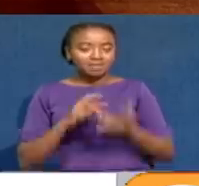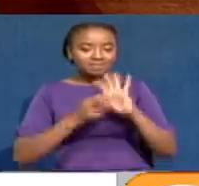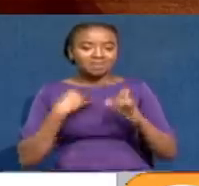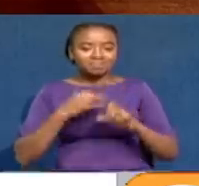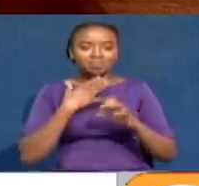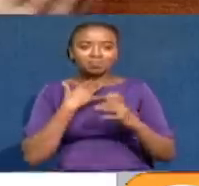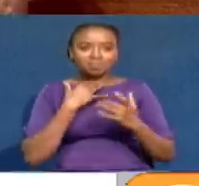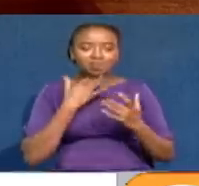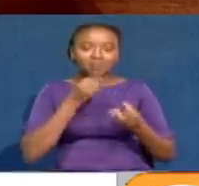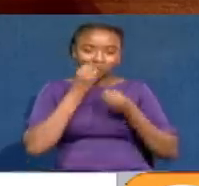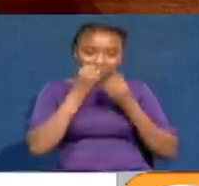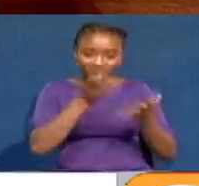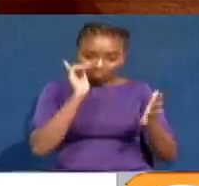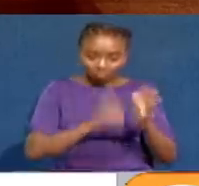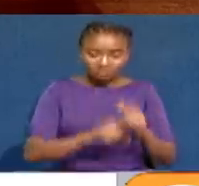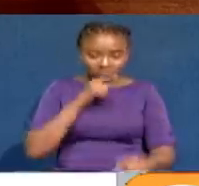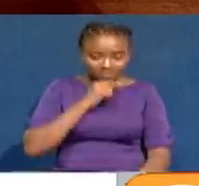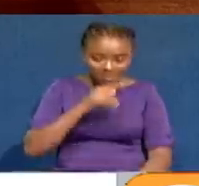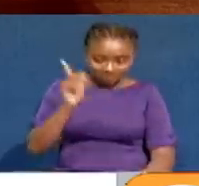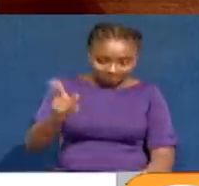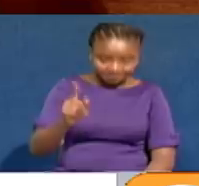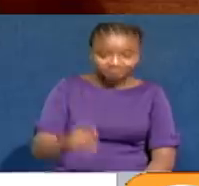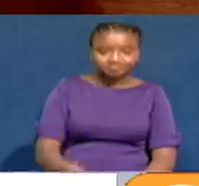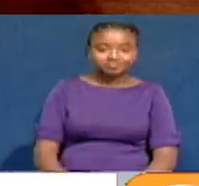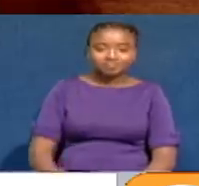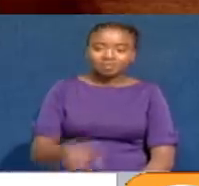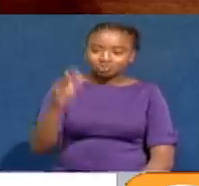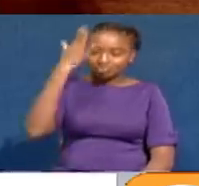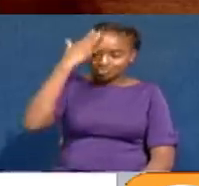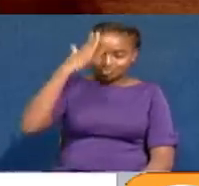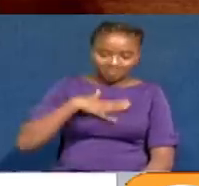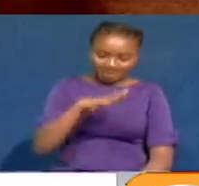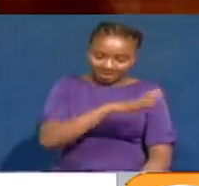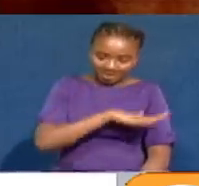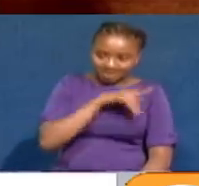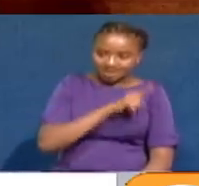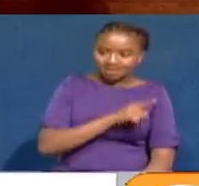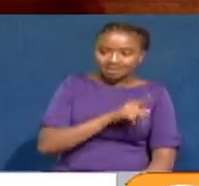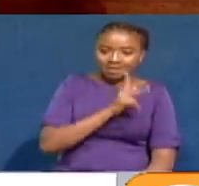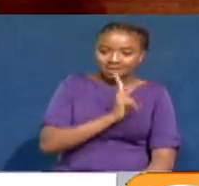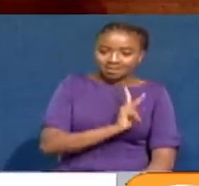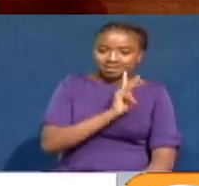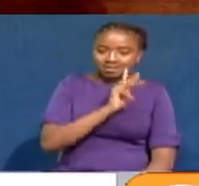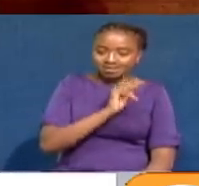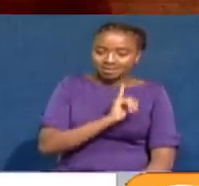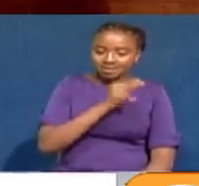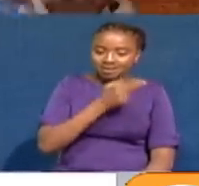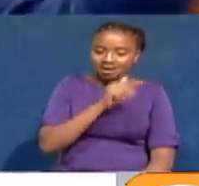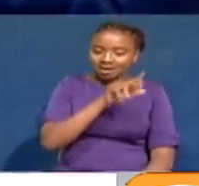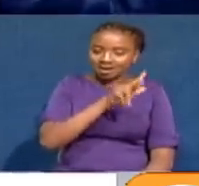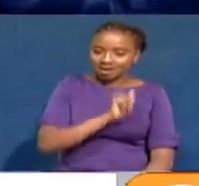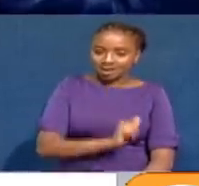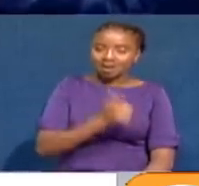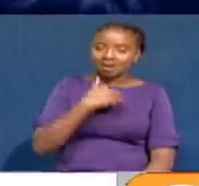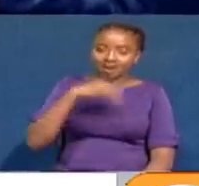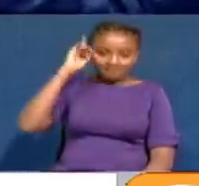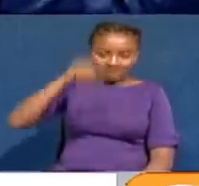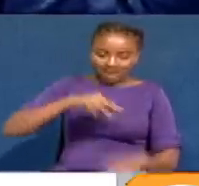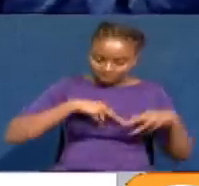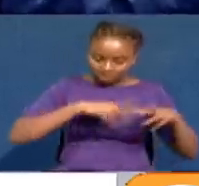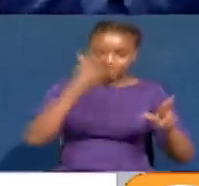trumpet. But I want to tell Mheshimiwa Maoka Maore, in all my words, there are tarmac roads ongoing. Because of the work I do